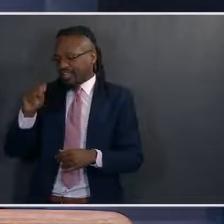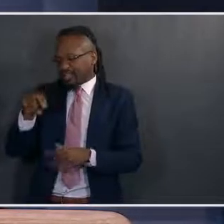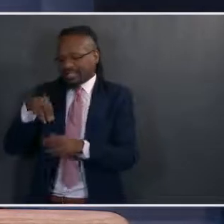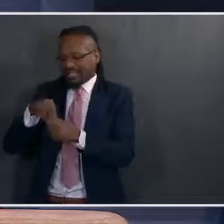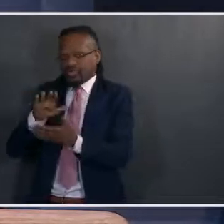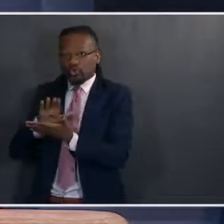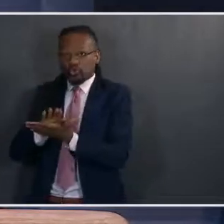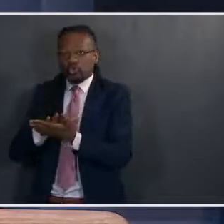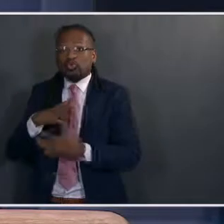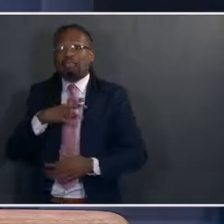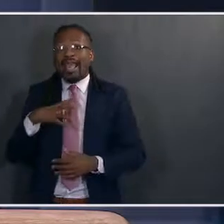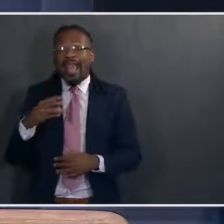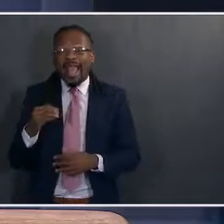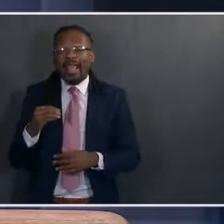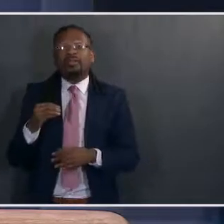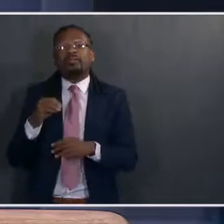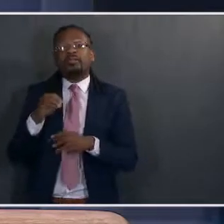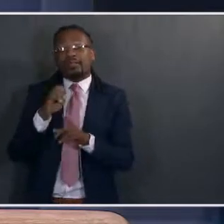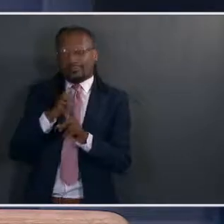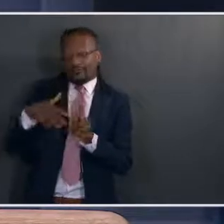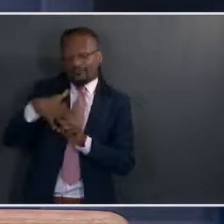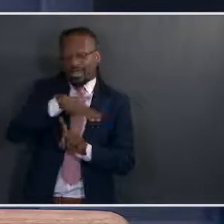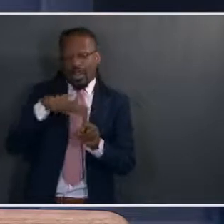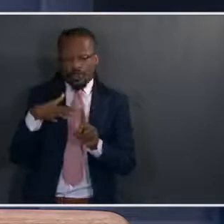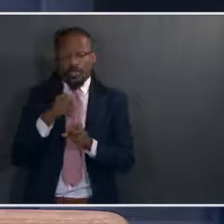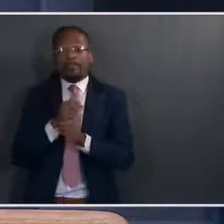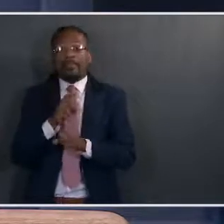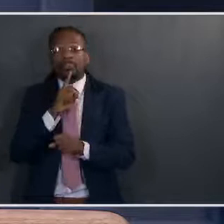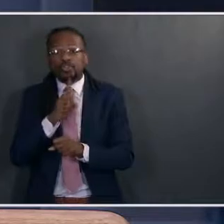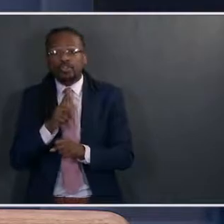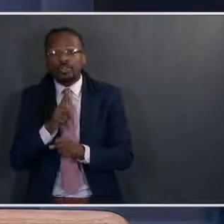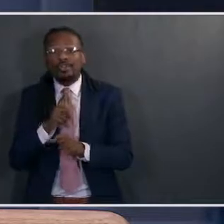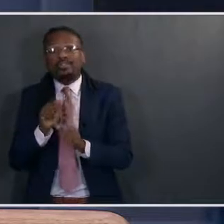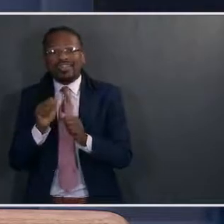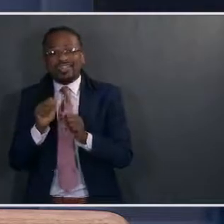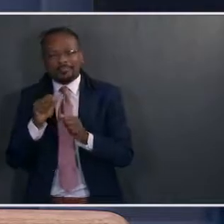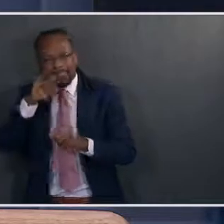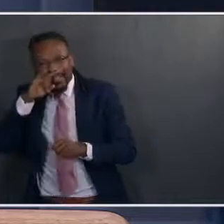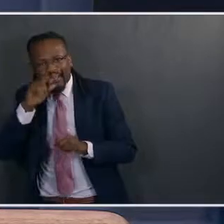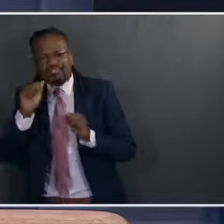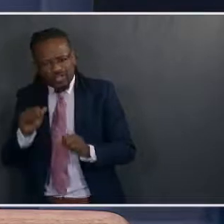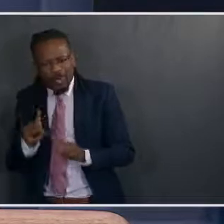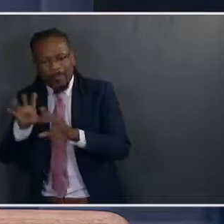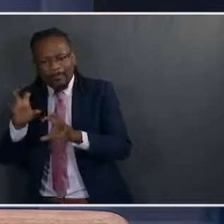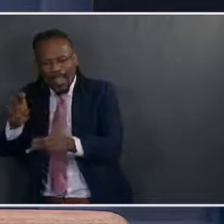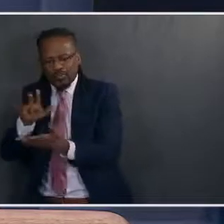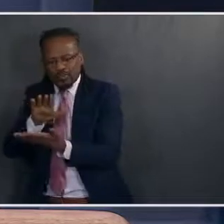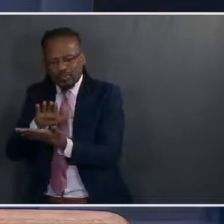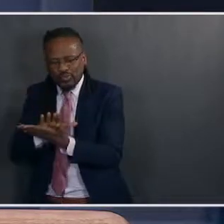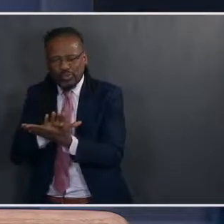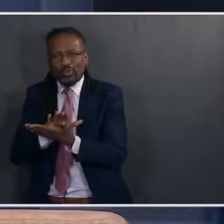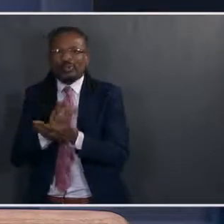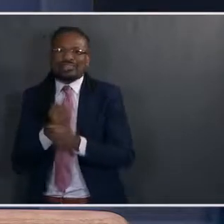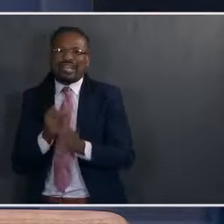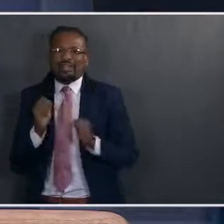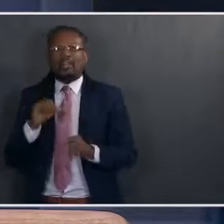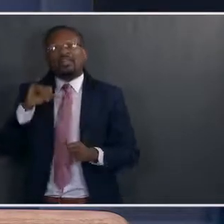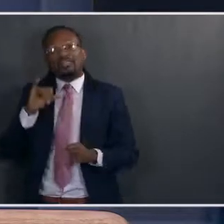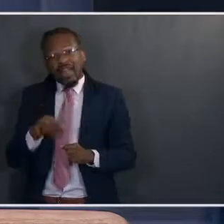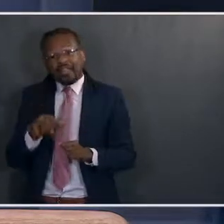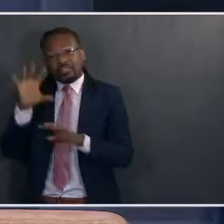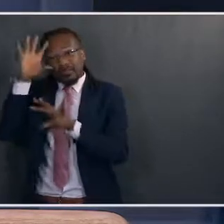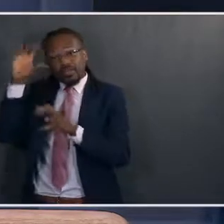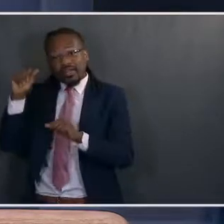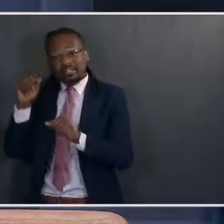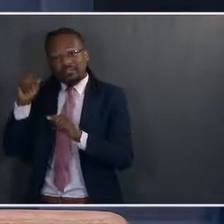the environment that allows for children to return safely. And that is the president's focus. That's why he also wants to